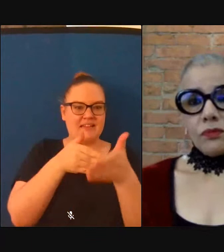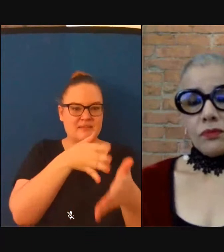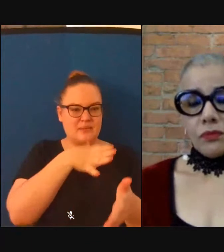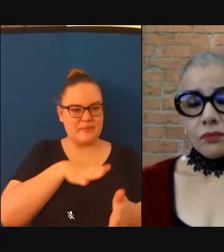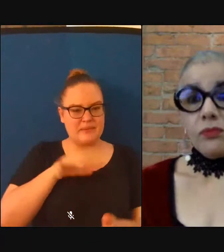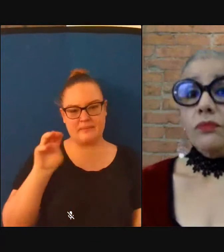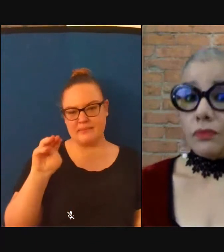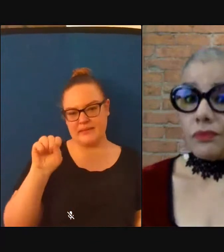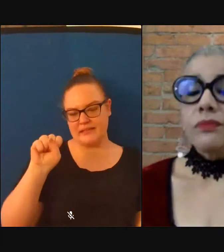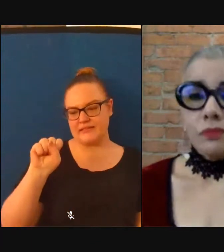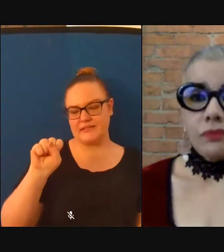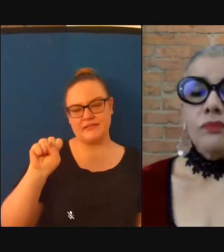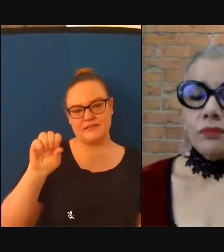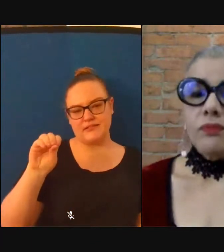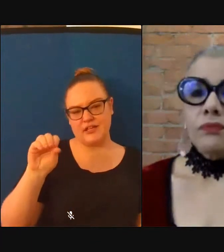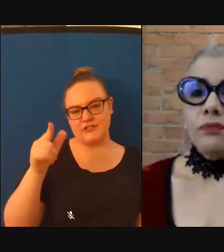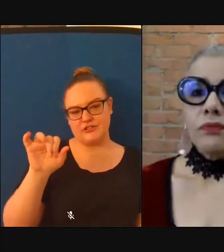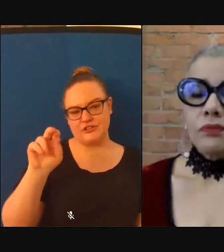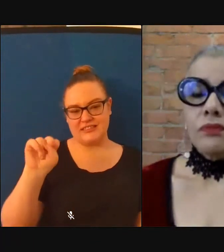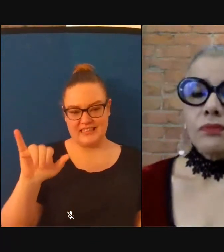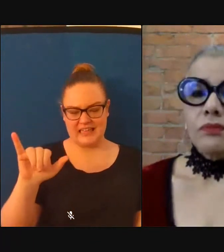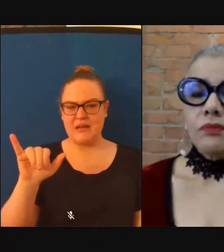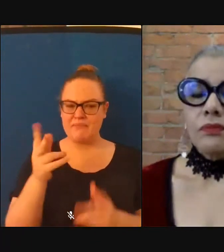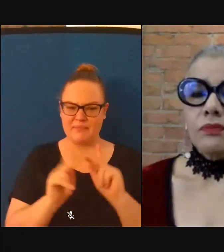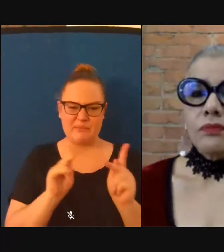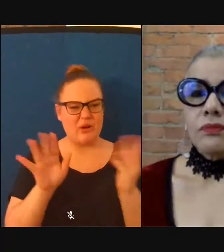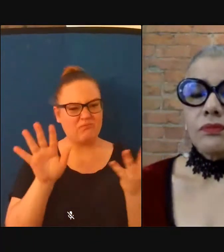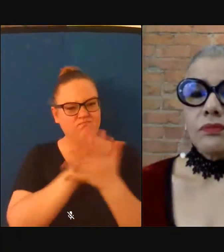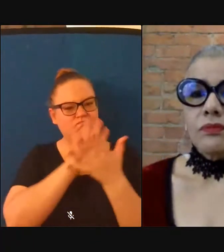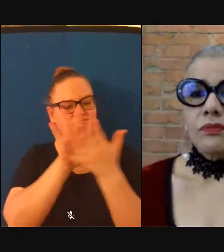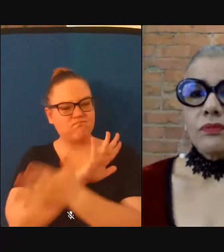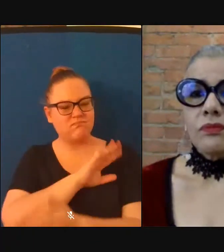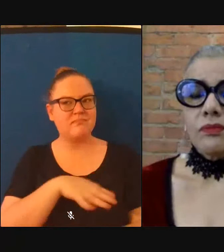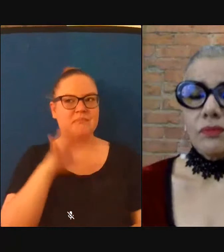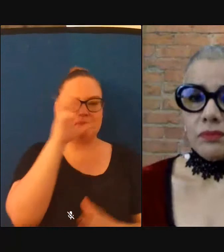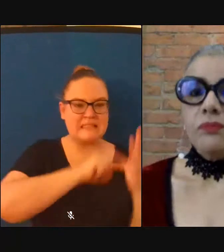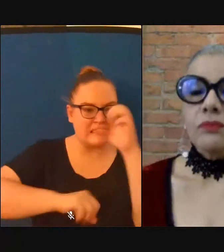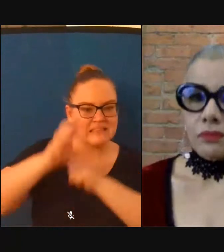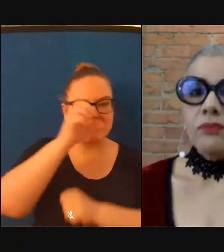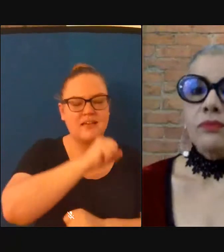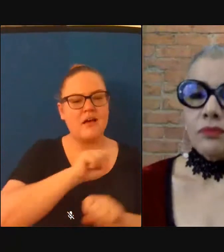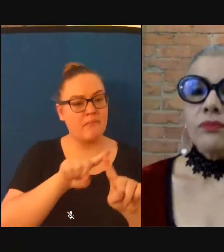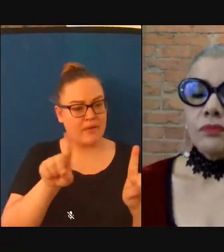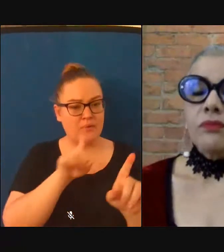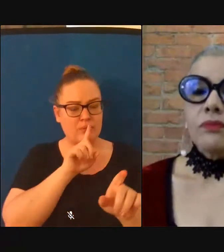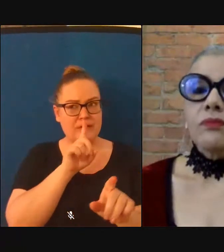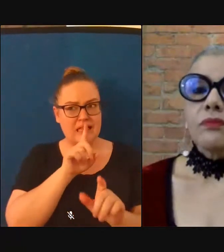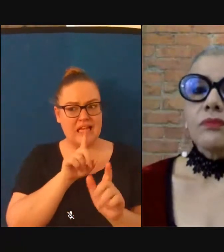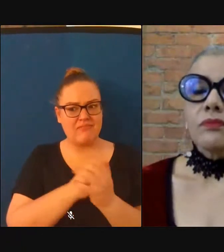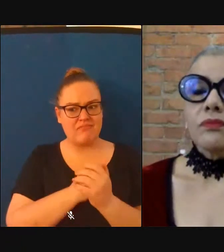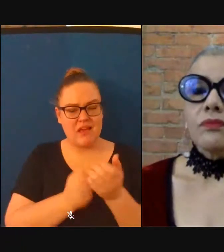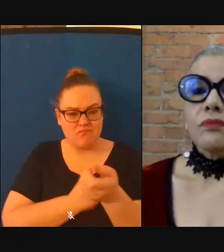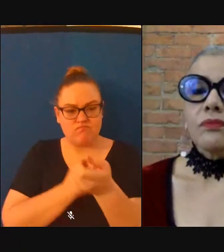be missed how deeply misogyny serves both as a driving engine of white supremacy, in